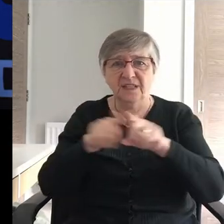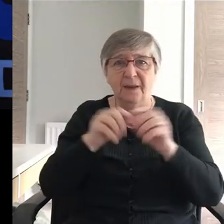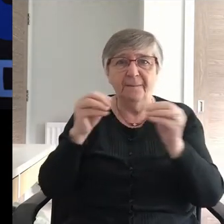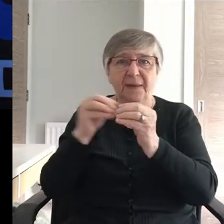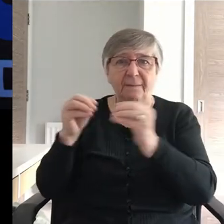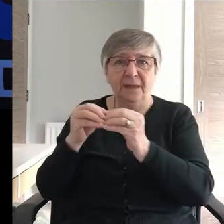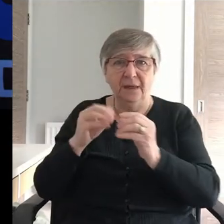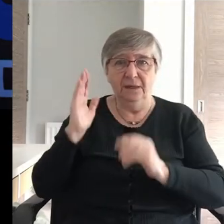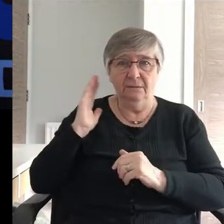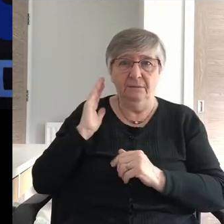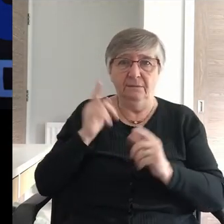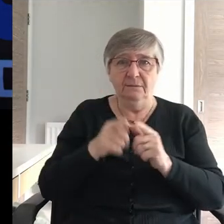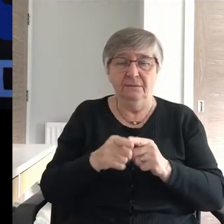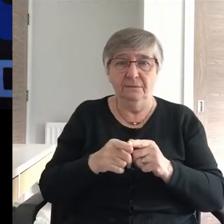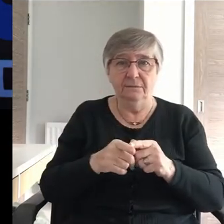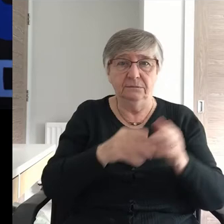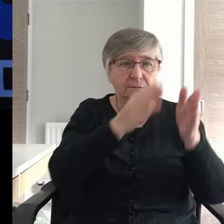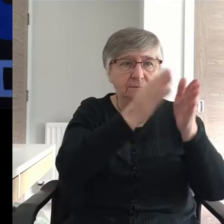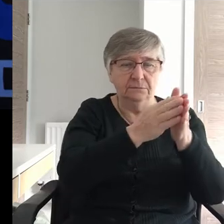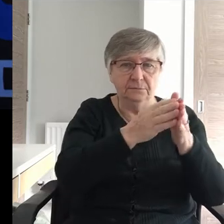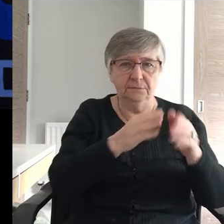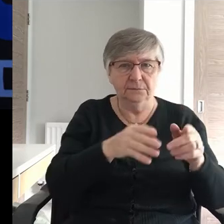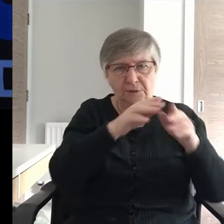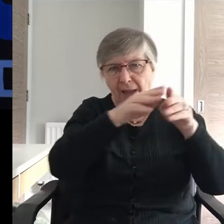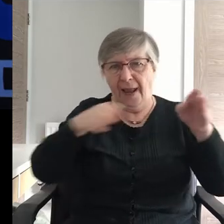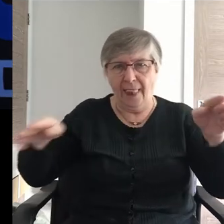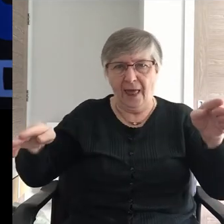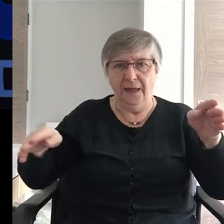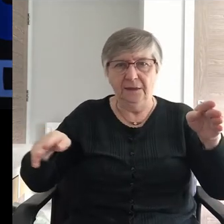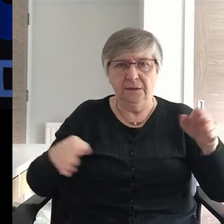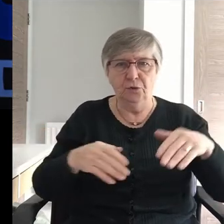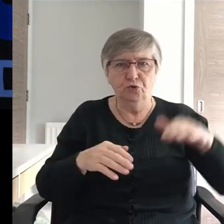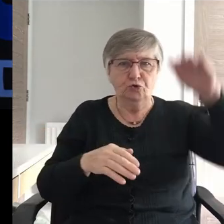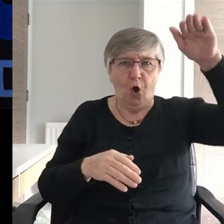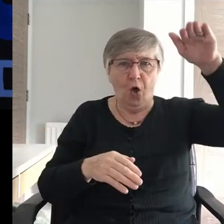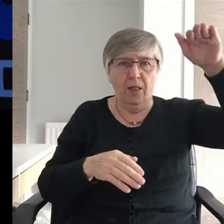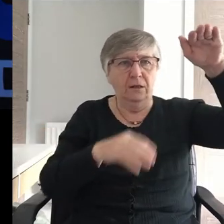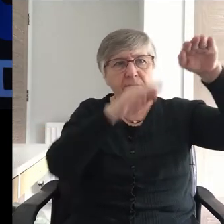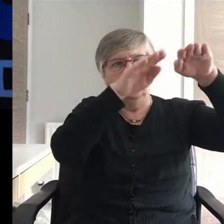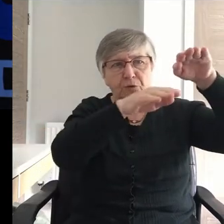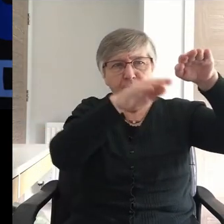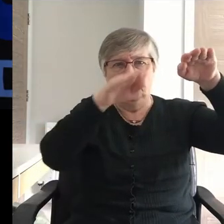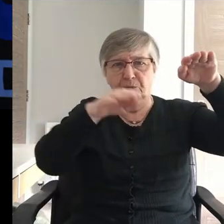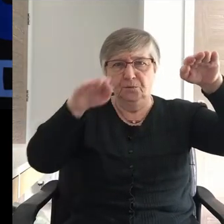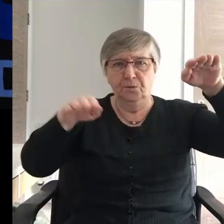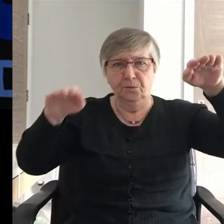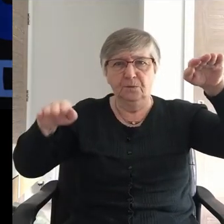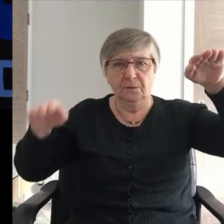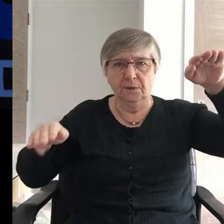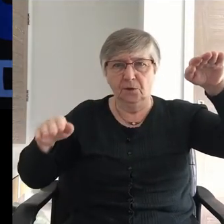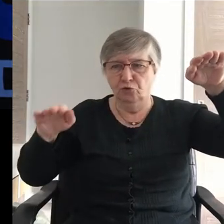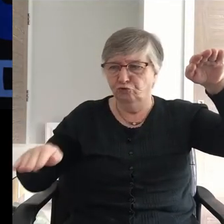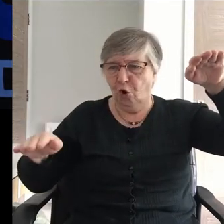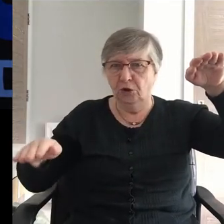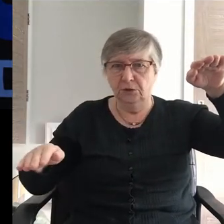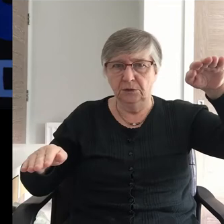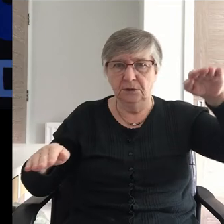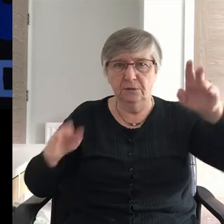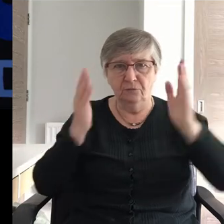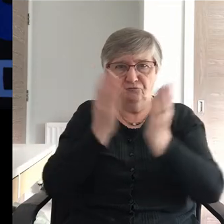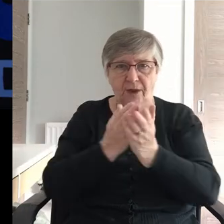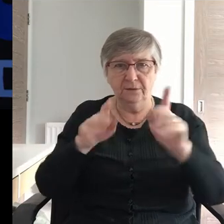brigade on parade, or the guards. Get in line, tallest on the right, shortest on the left, in single